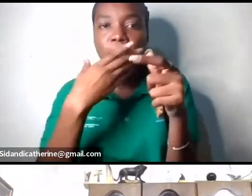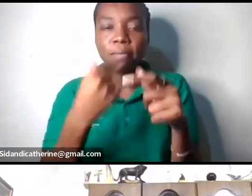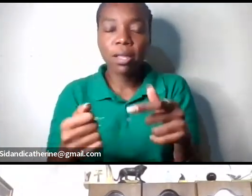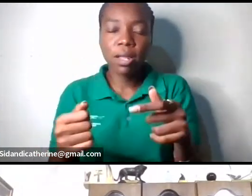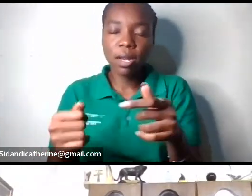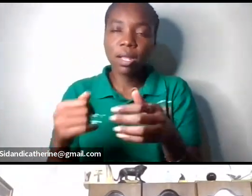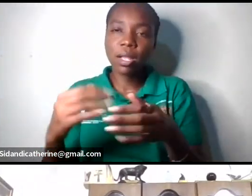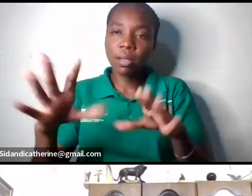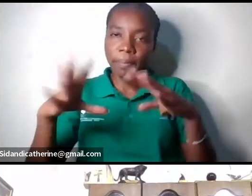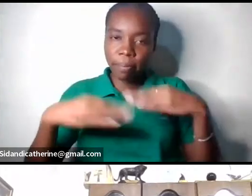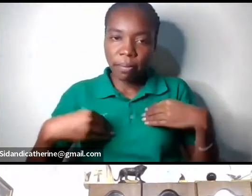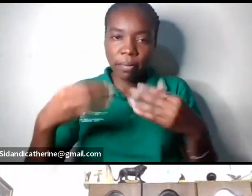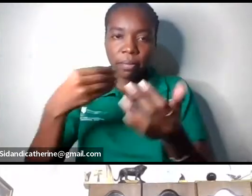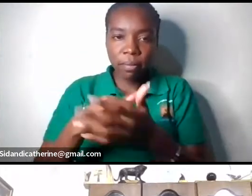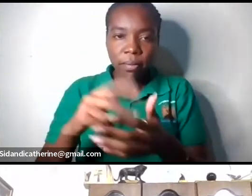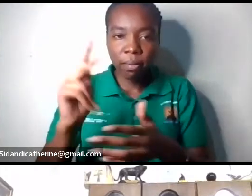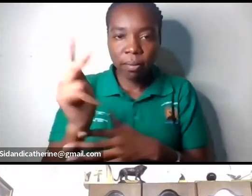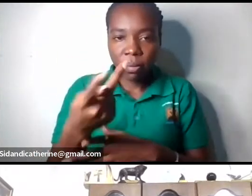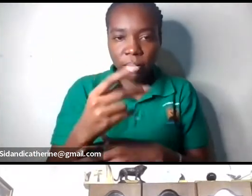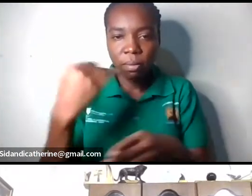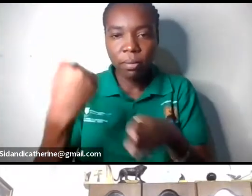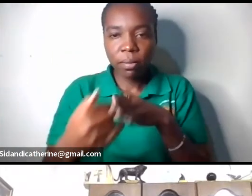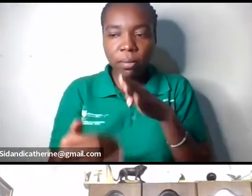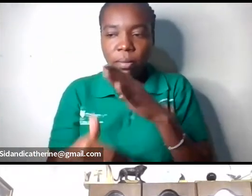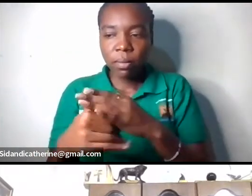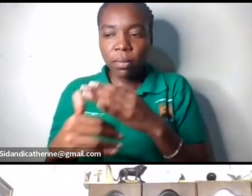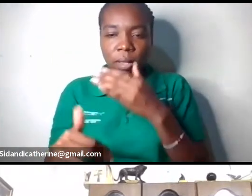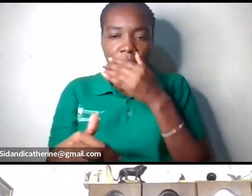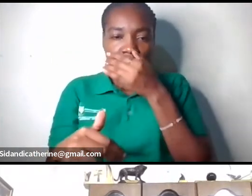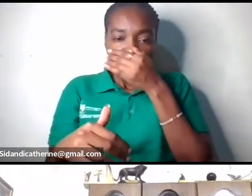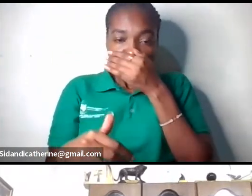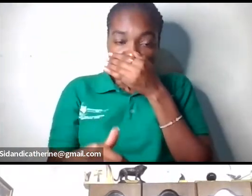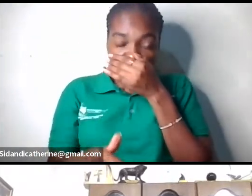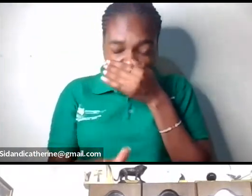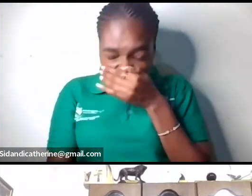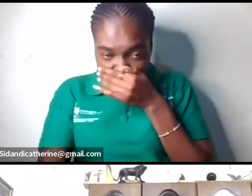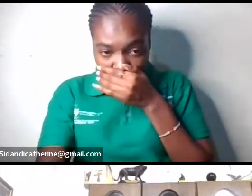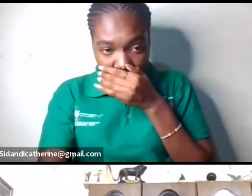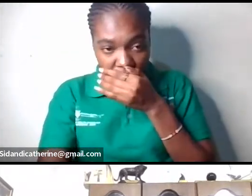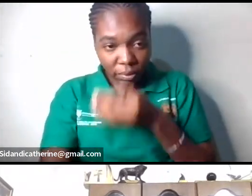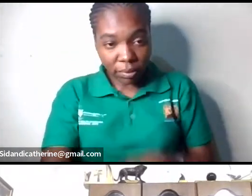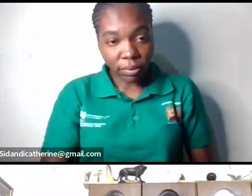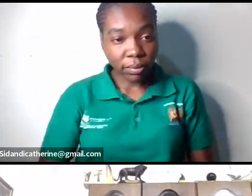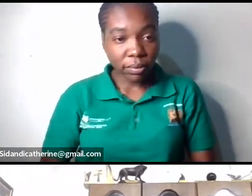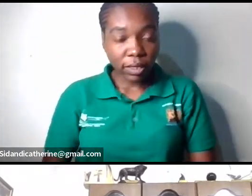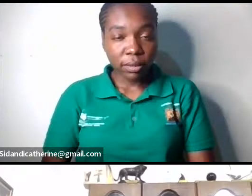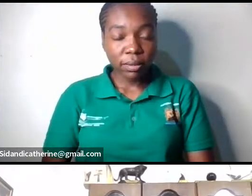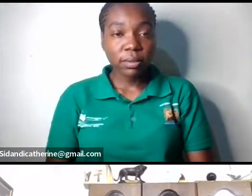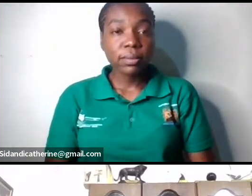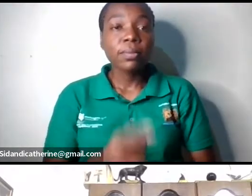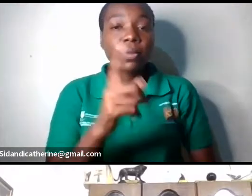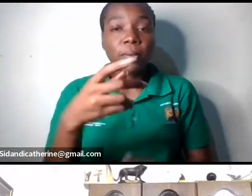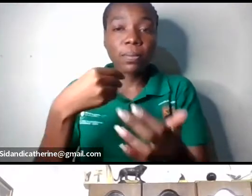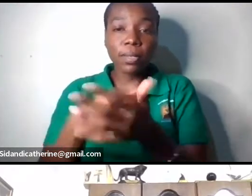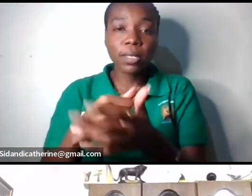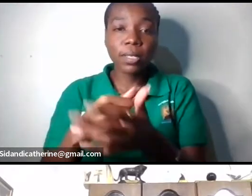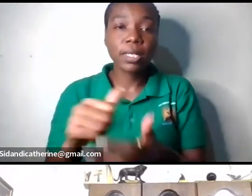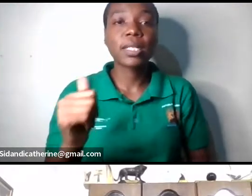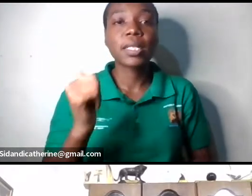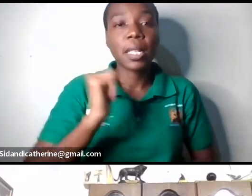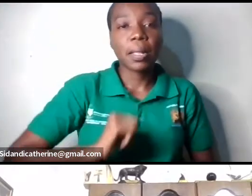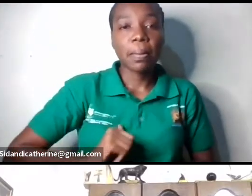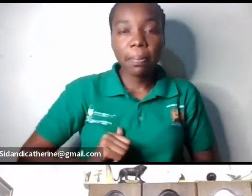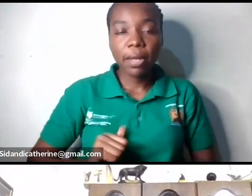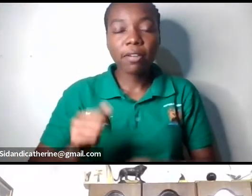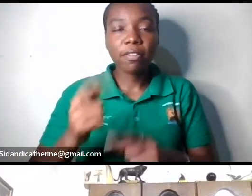You know, I mean, Kenya, Build Kenya. You know, when you see a Kitu Kali, when you see Joka Jok, are you buying your laptop bag from Joka Jok, or are you